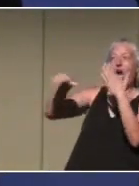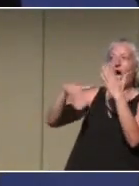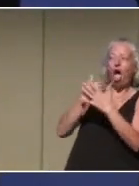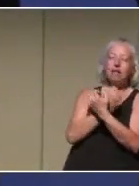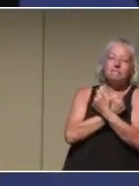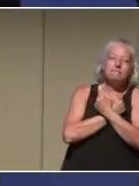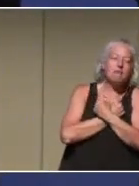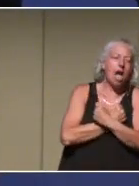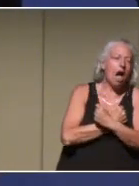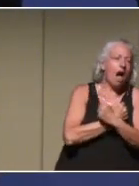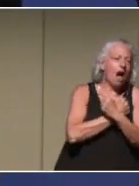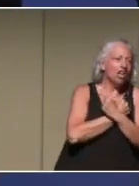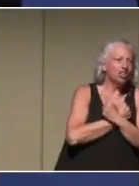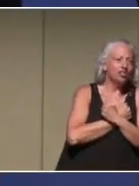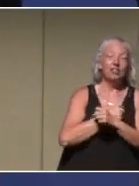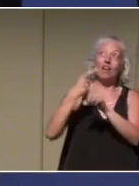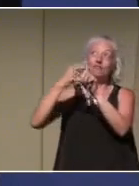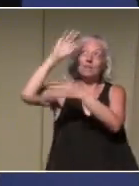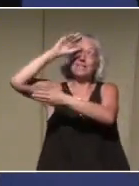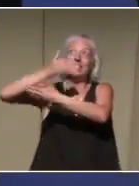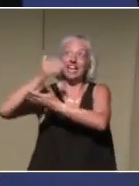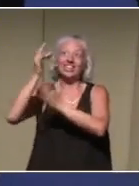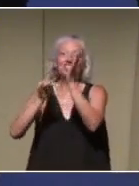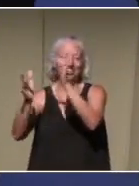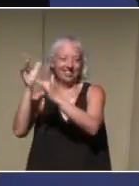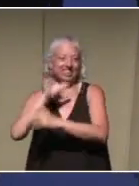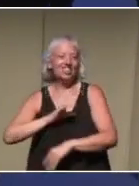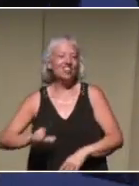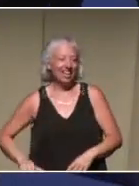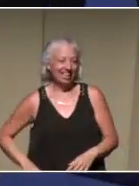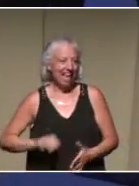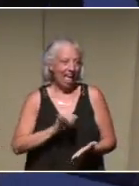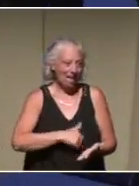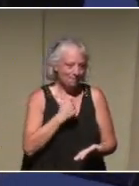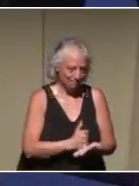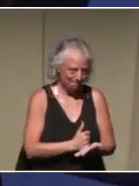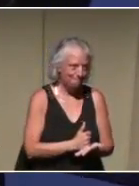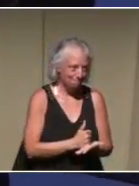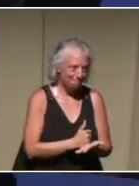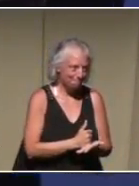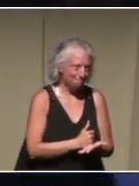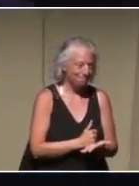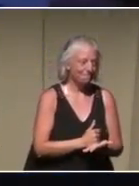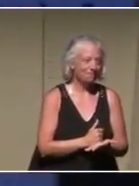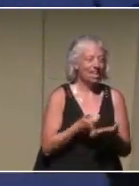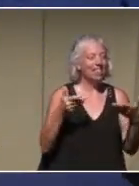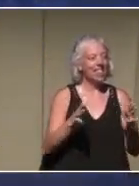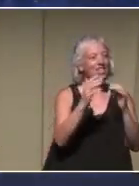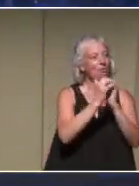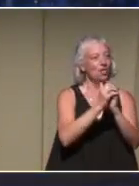compassion and from his Son, Jesus Christ. Amen. Let's worship together.